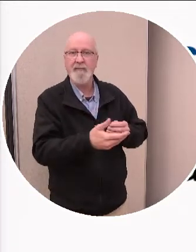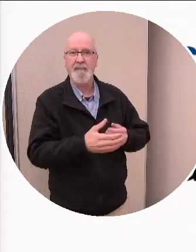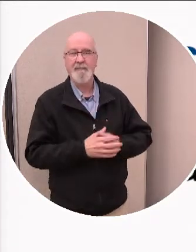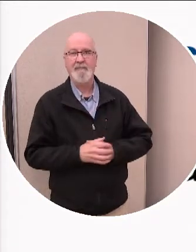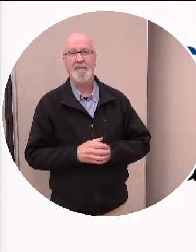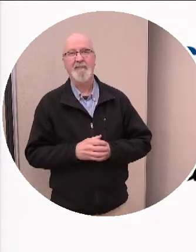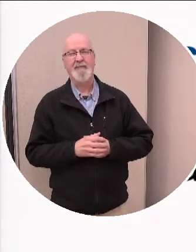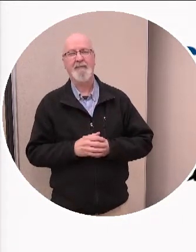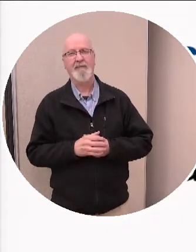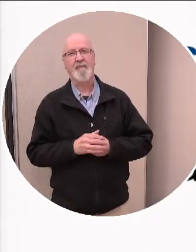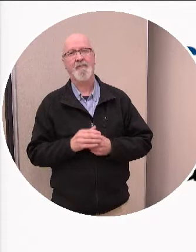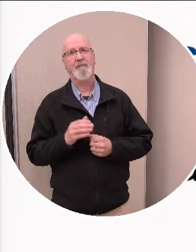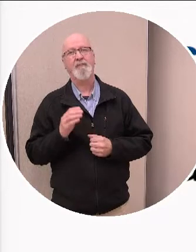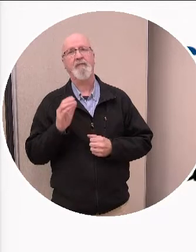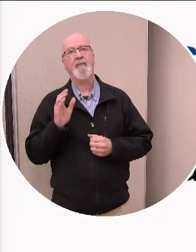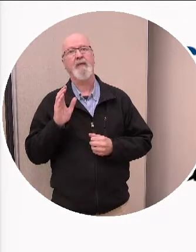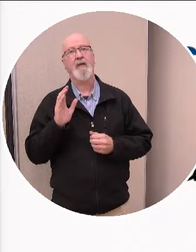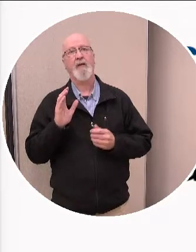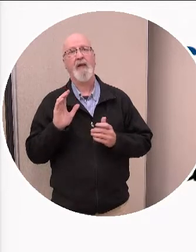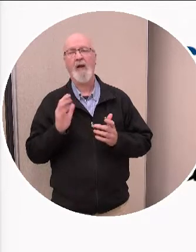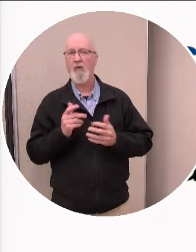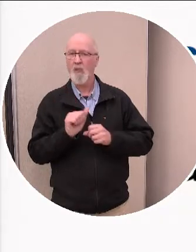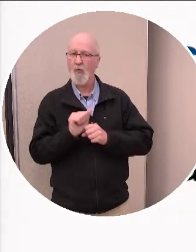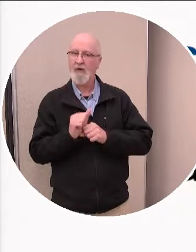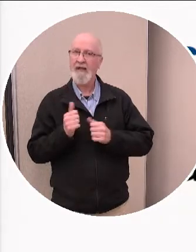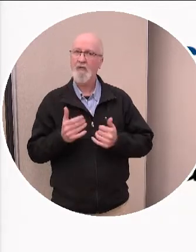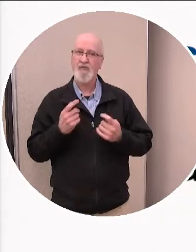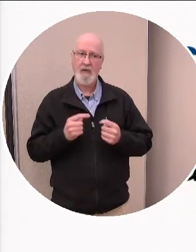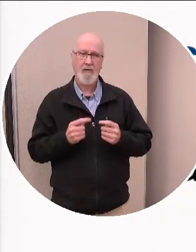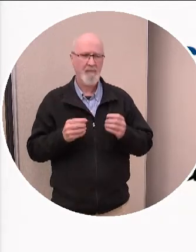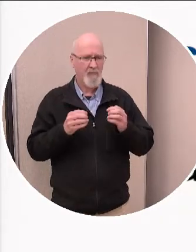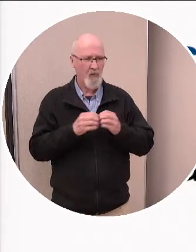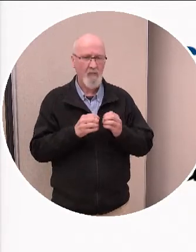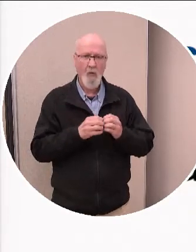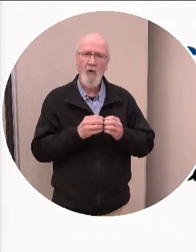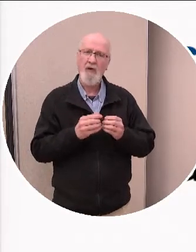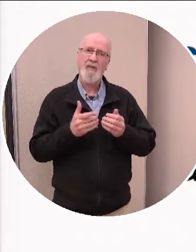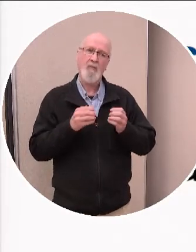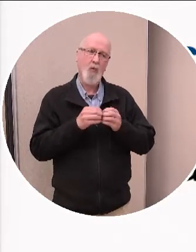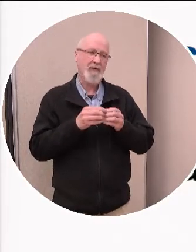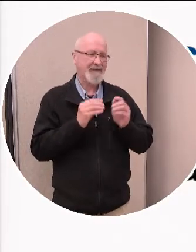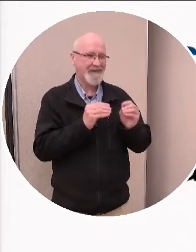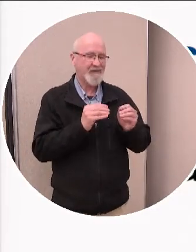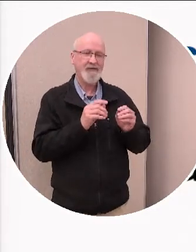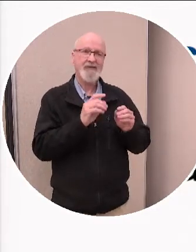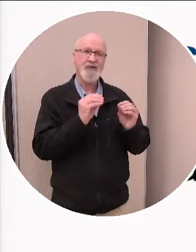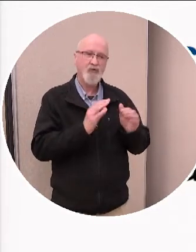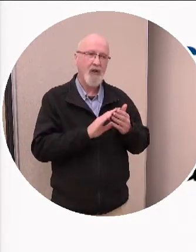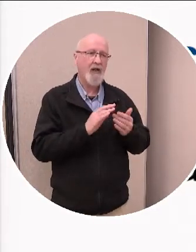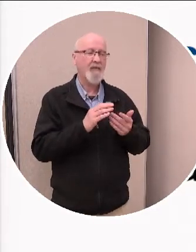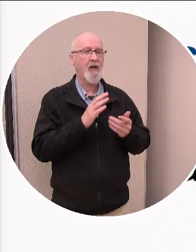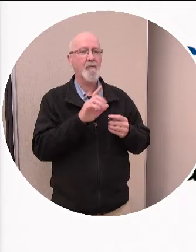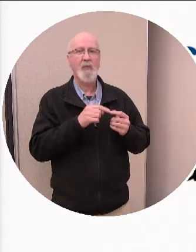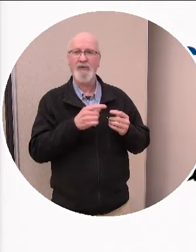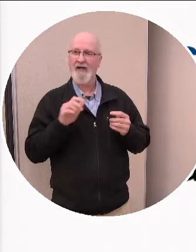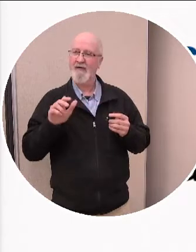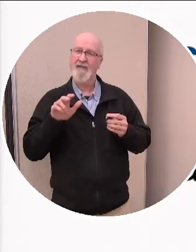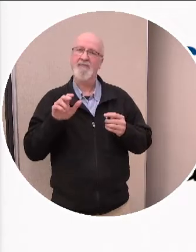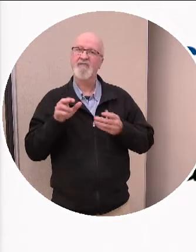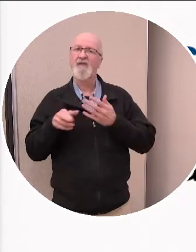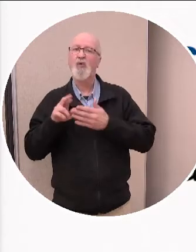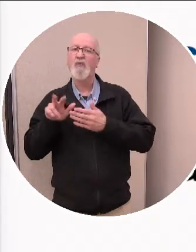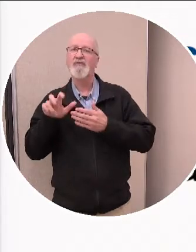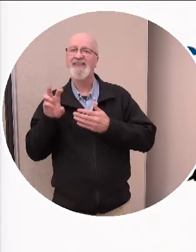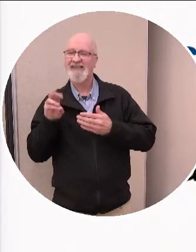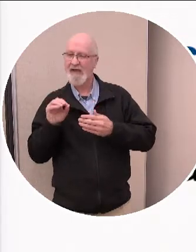are on ongoing efforts to do more and more professional learning around Review 360 and its continued